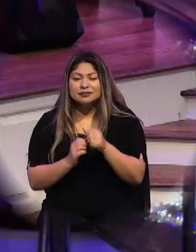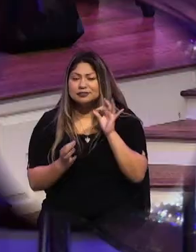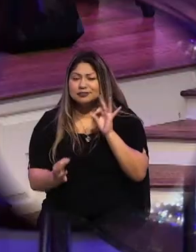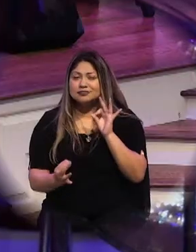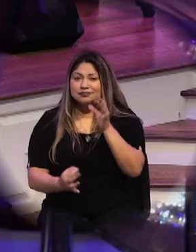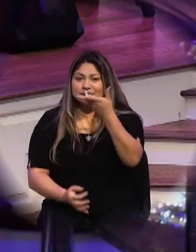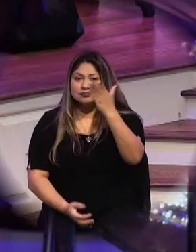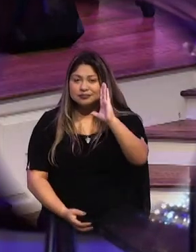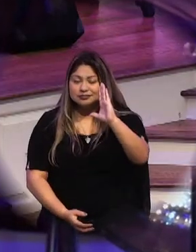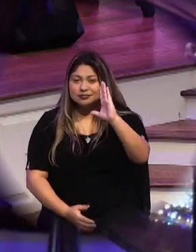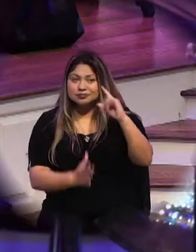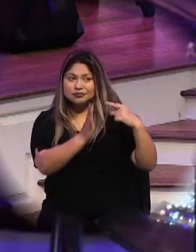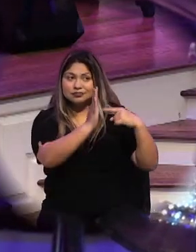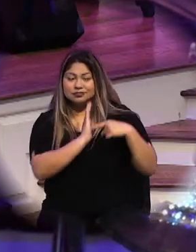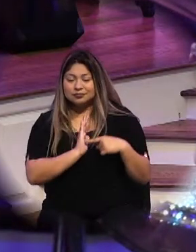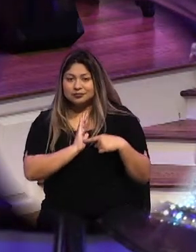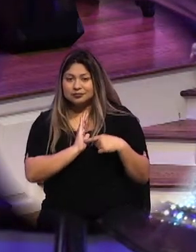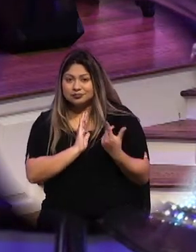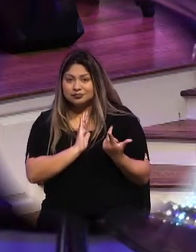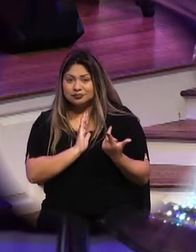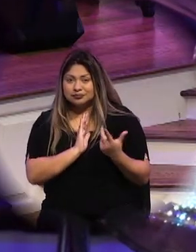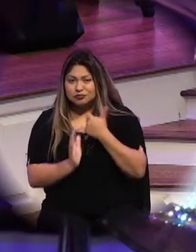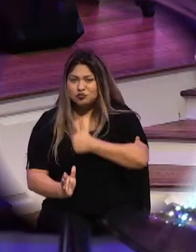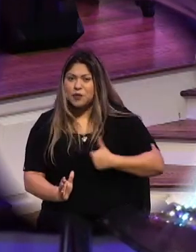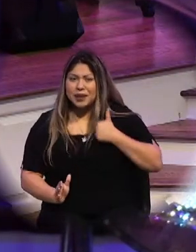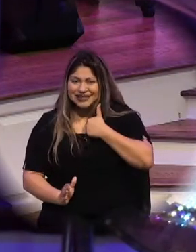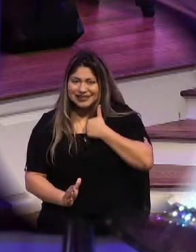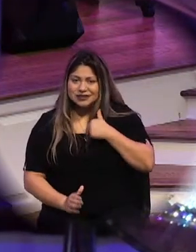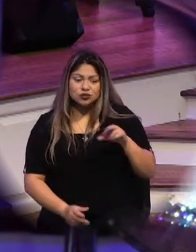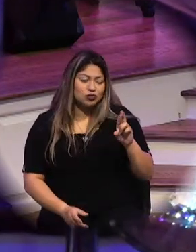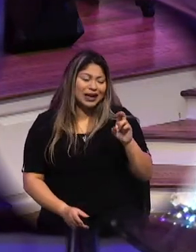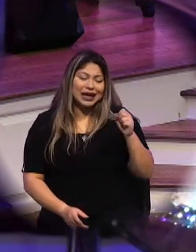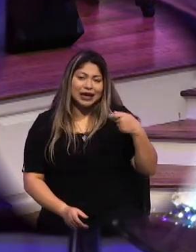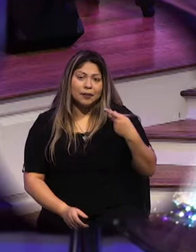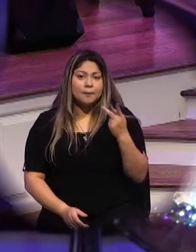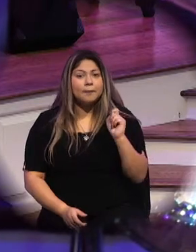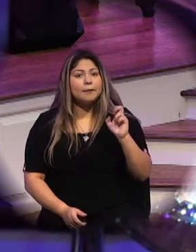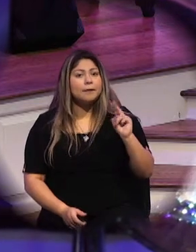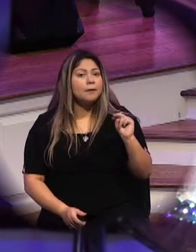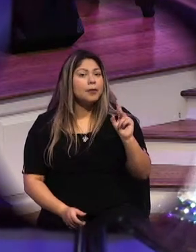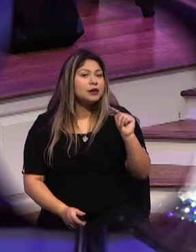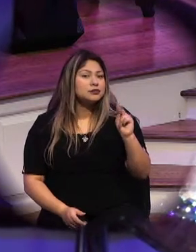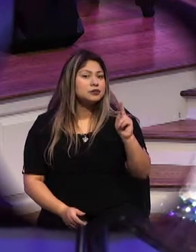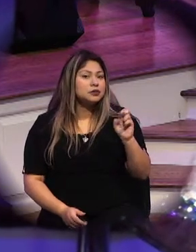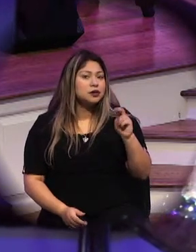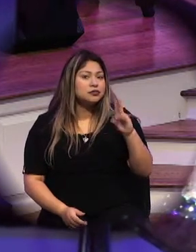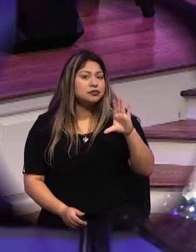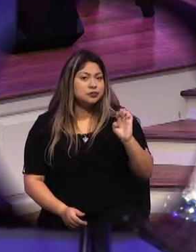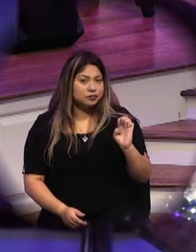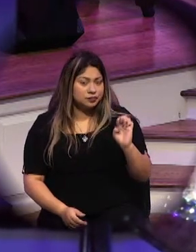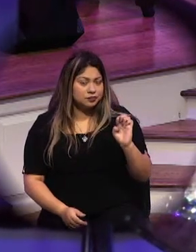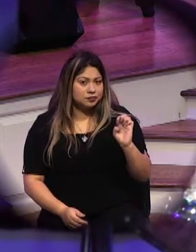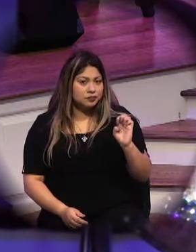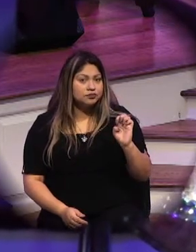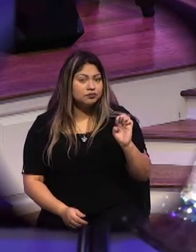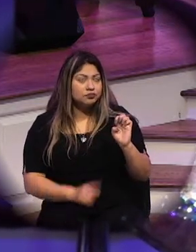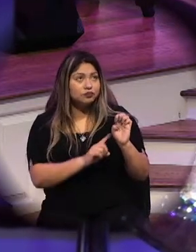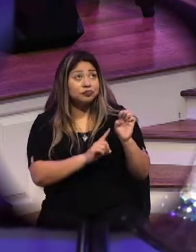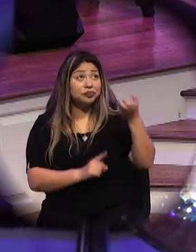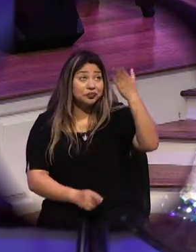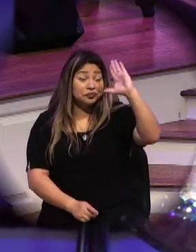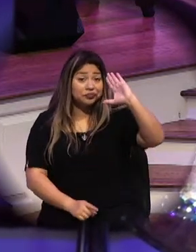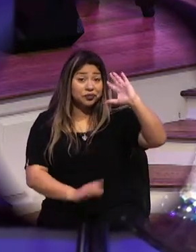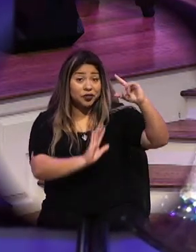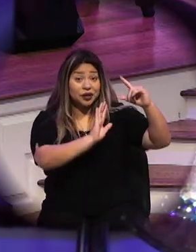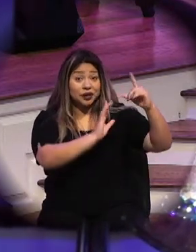great mysteries of the incarnation, that God didn't just draw near in order to show us that He loved us.